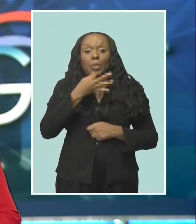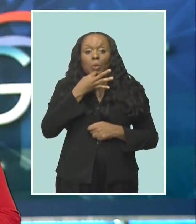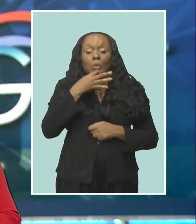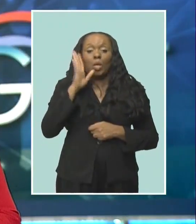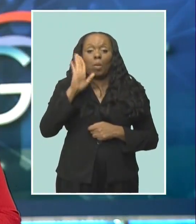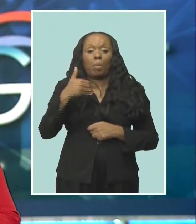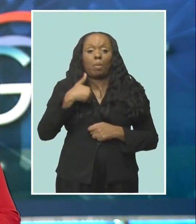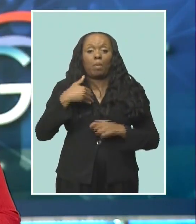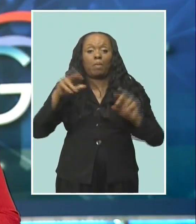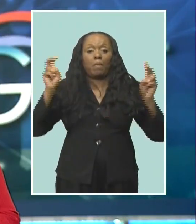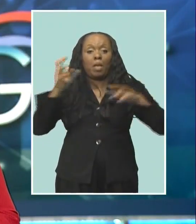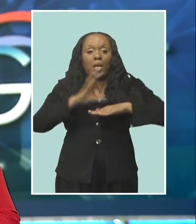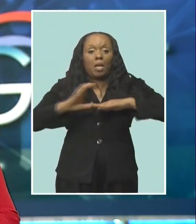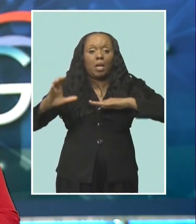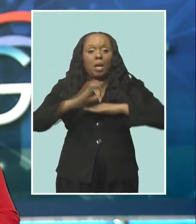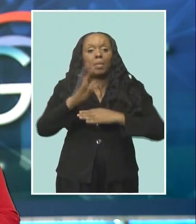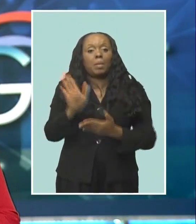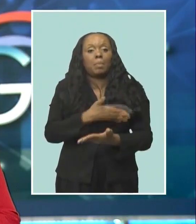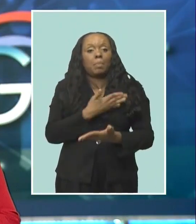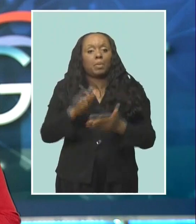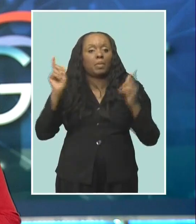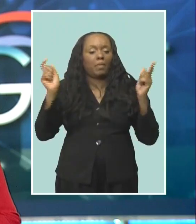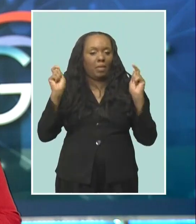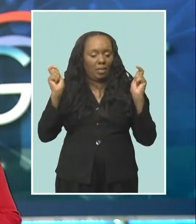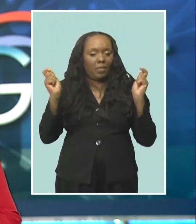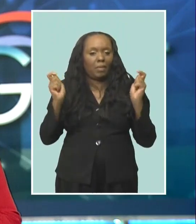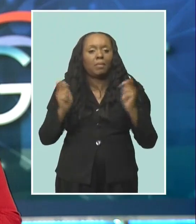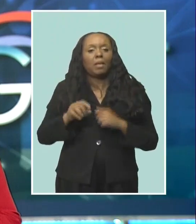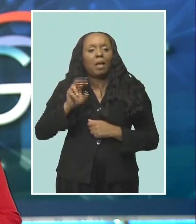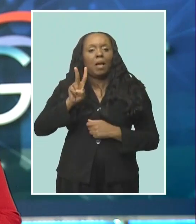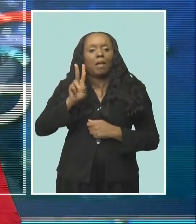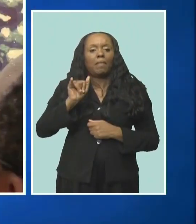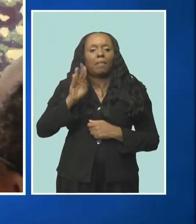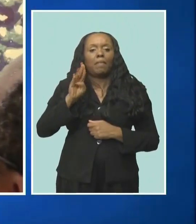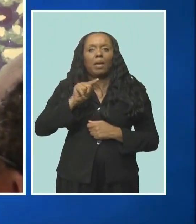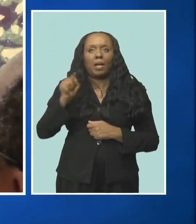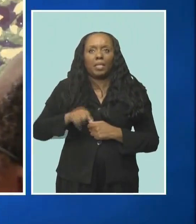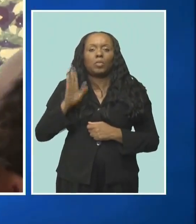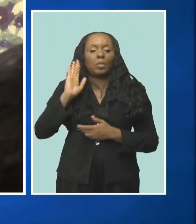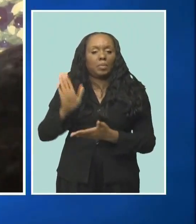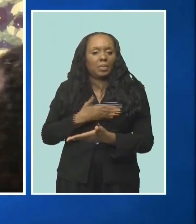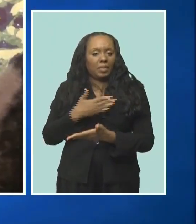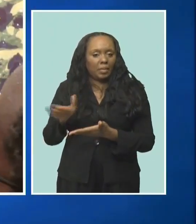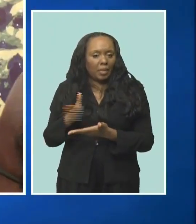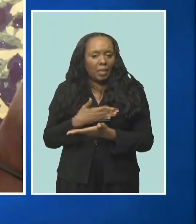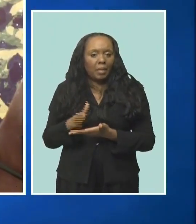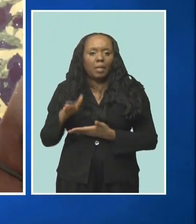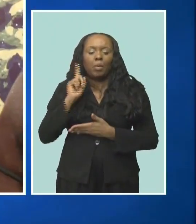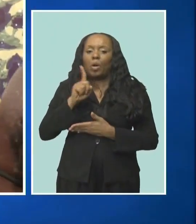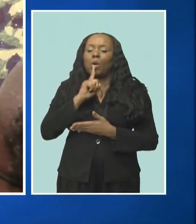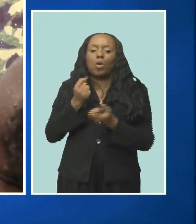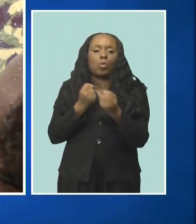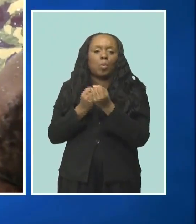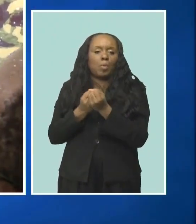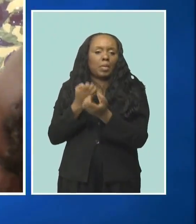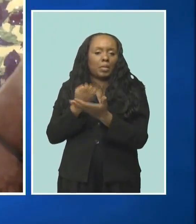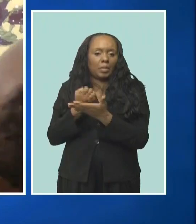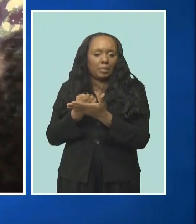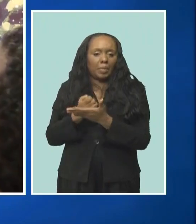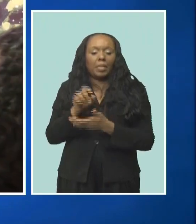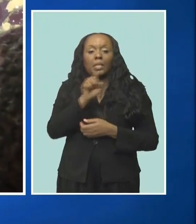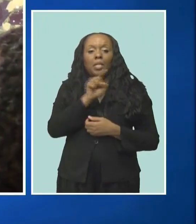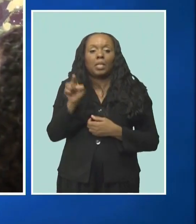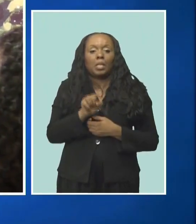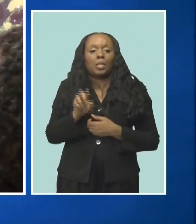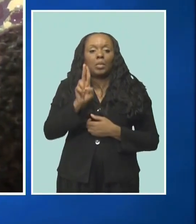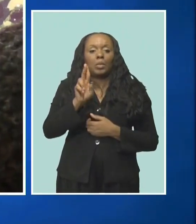Caribbean Music Festival, which Vybz Cartel is set to headline, is anticipated to bring a much-needed injection into the economy. This